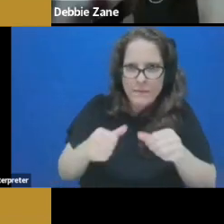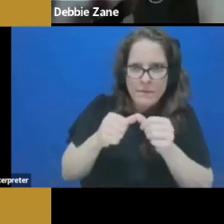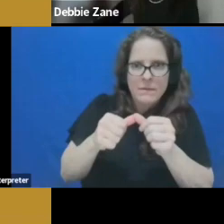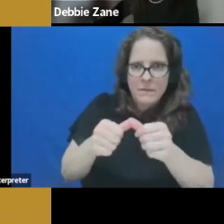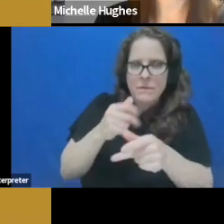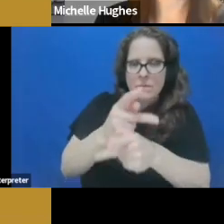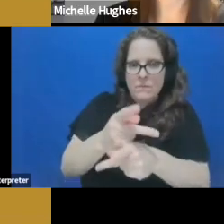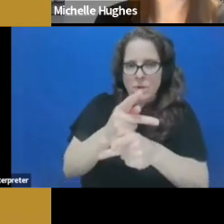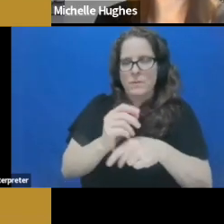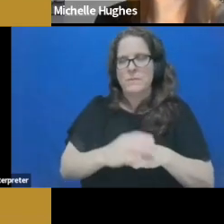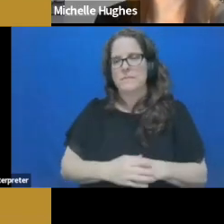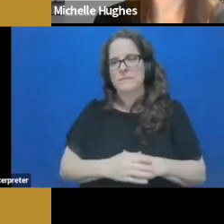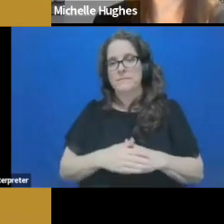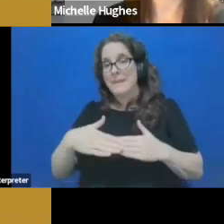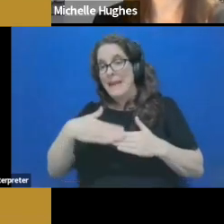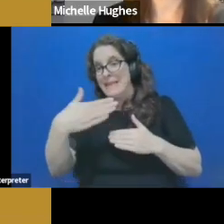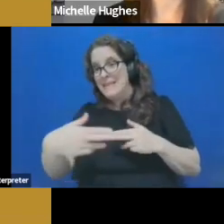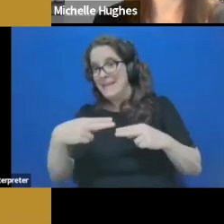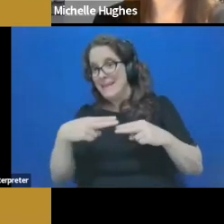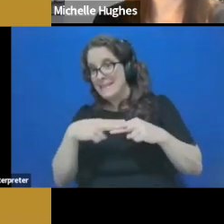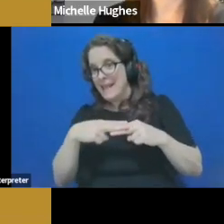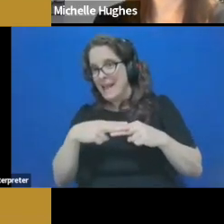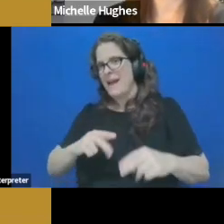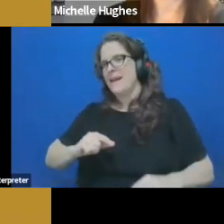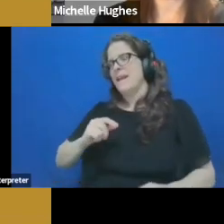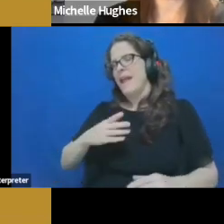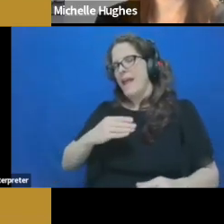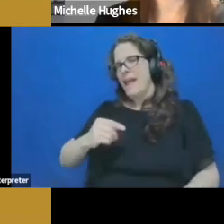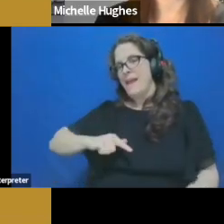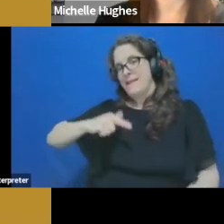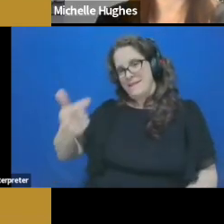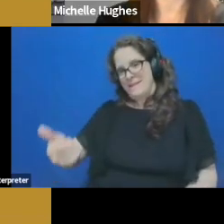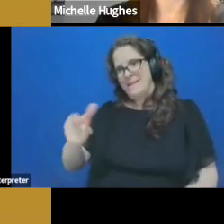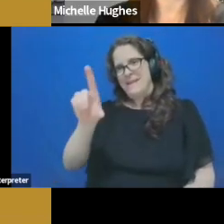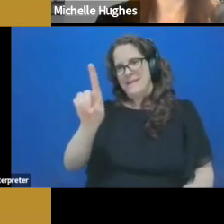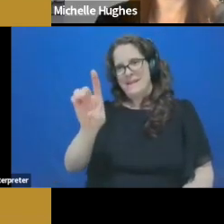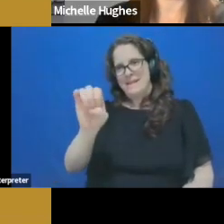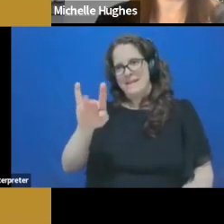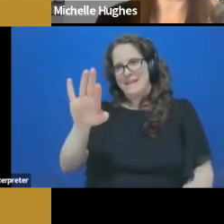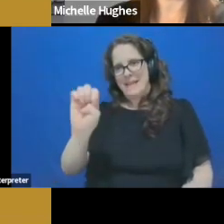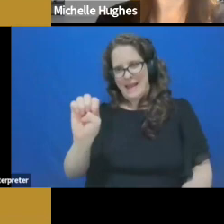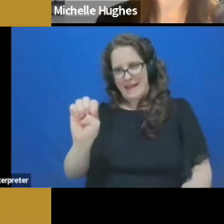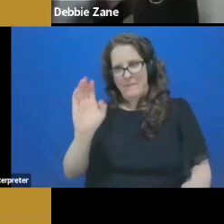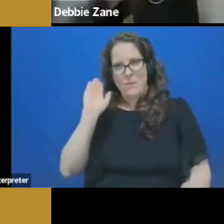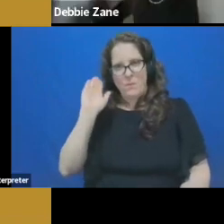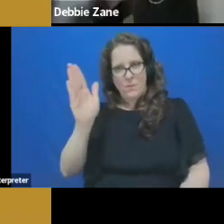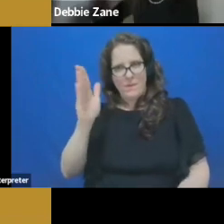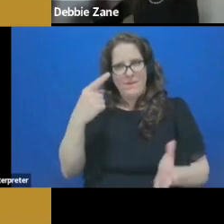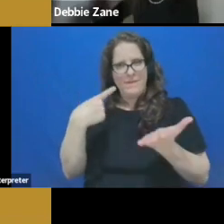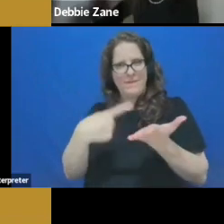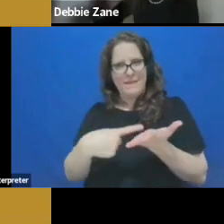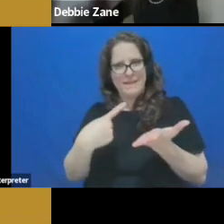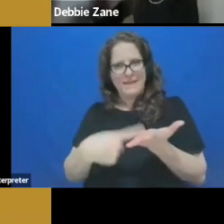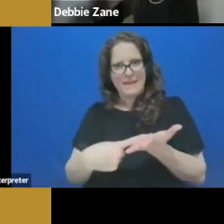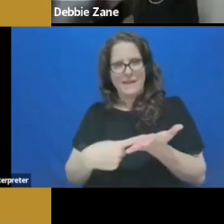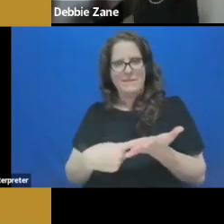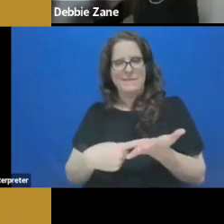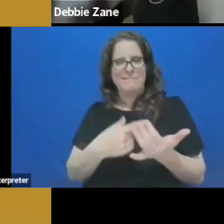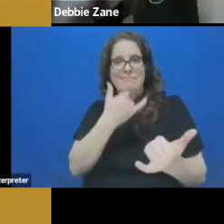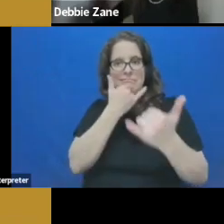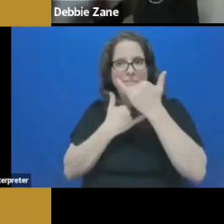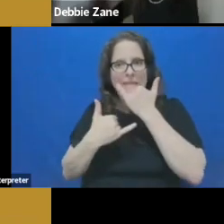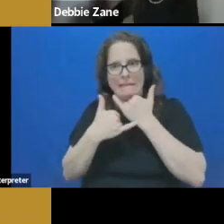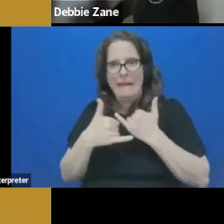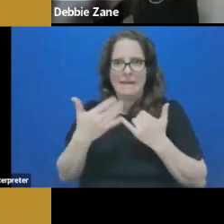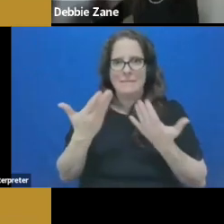We can go to the next slide and I'll pass it back to Debbie to talk a little bit about mistakes to avoid.